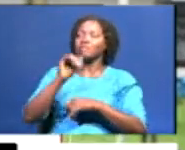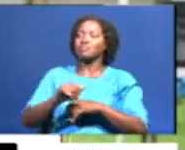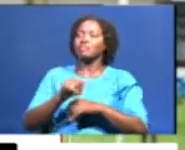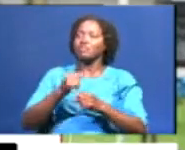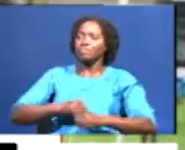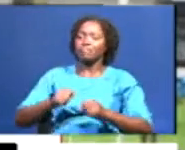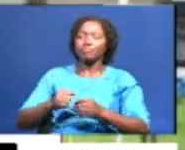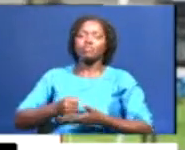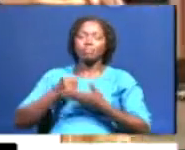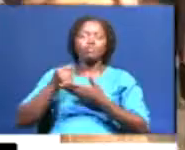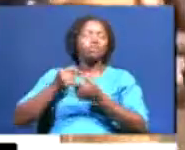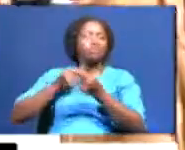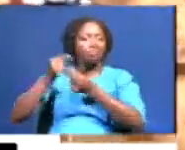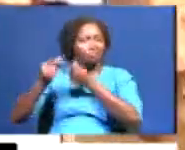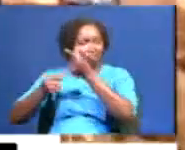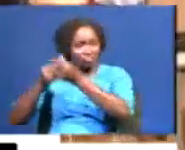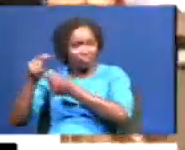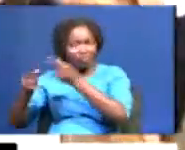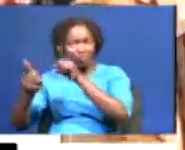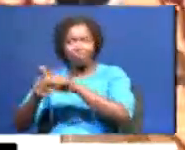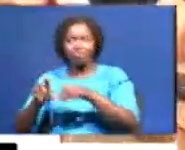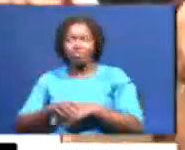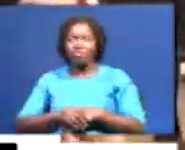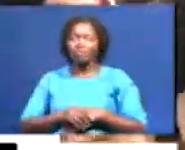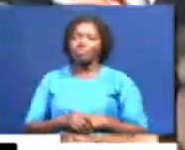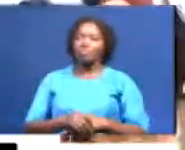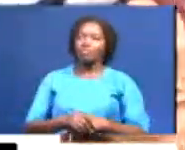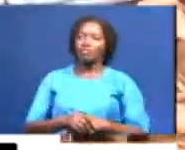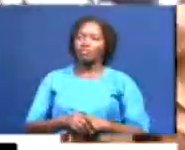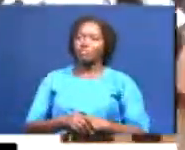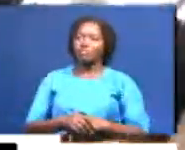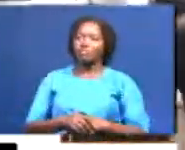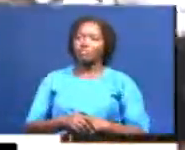help generations and generations. For Sunday Express, I am Arnold Feather.